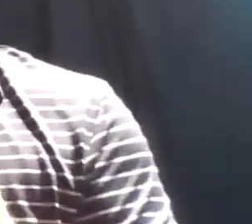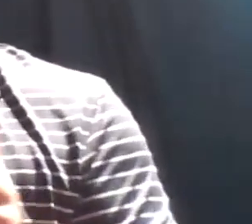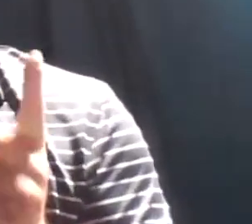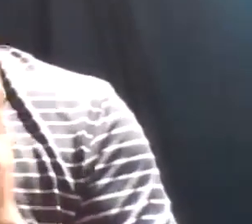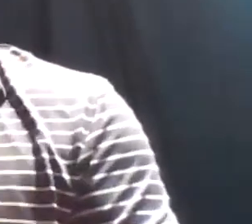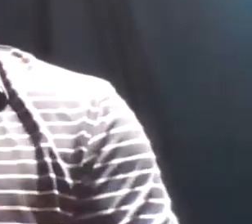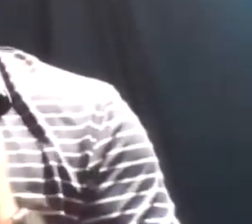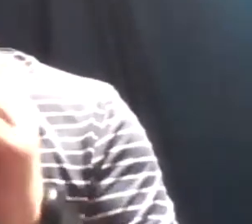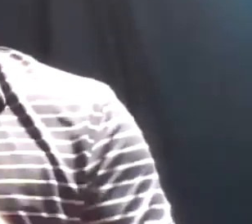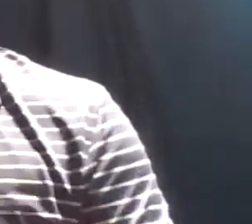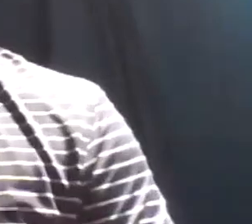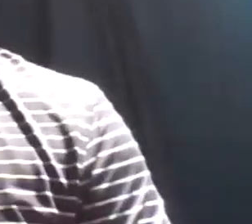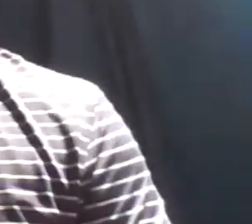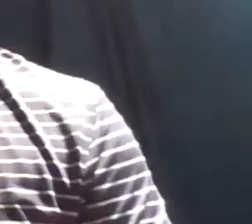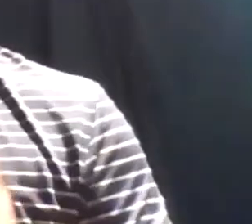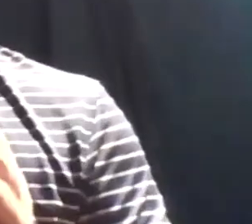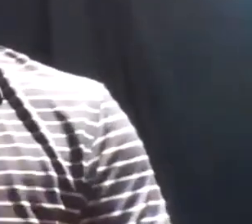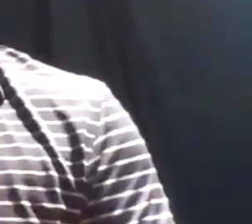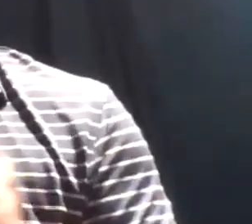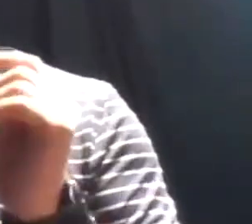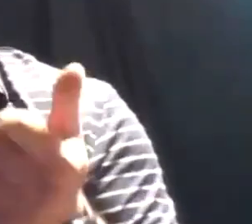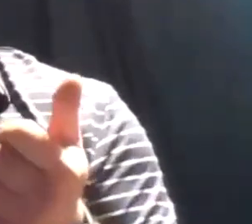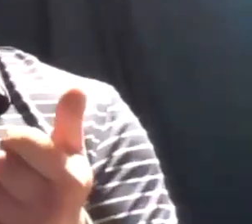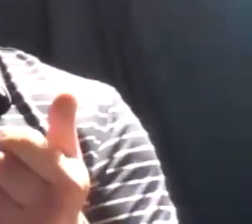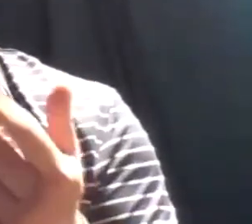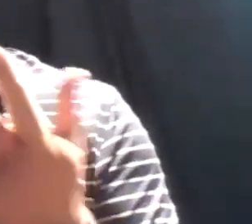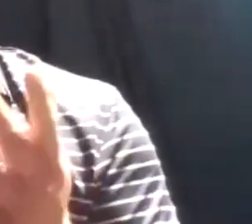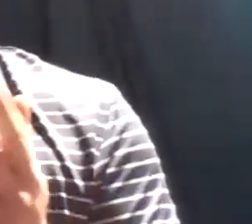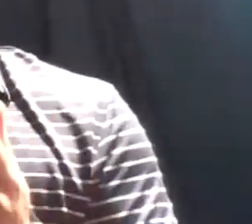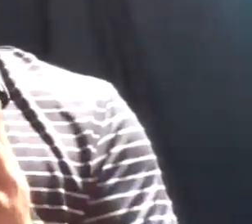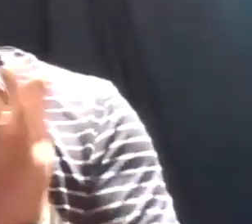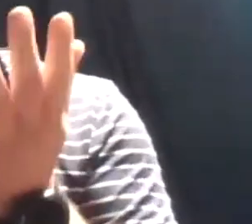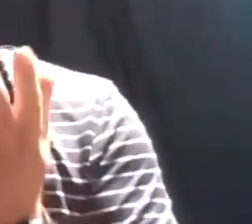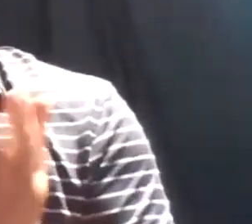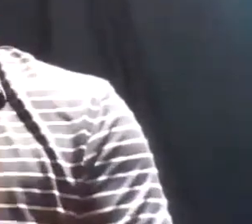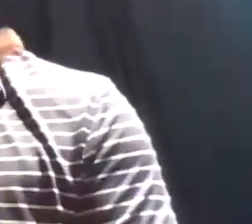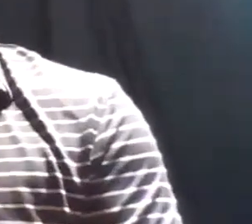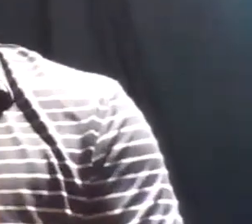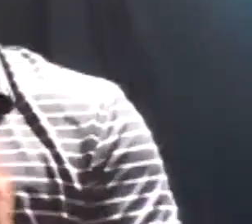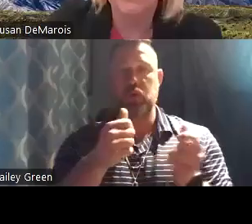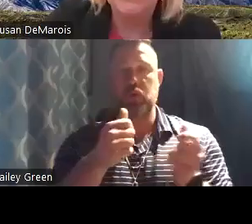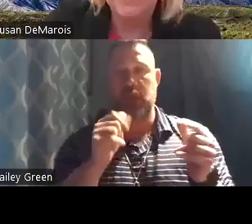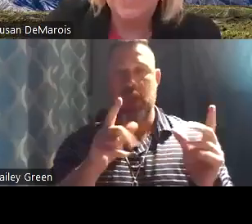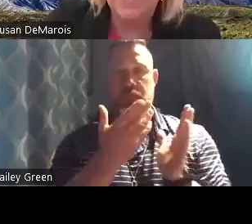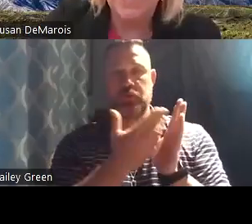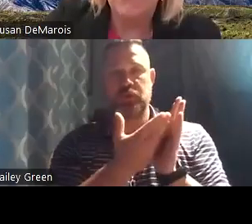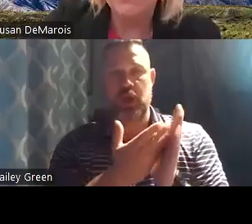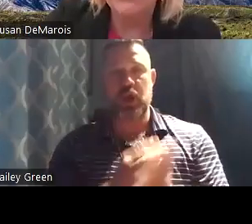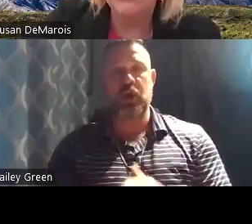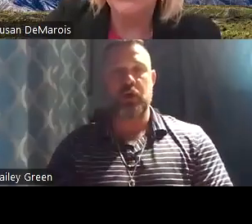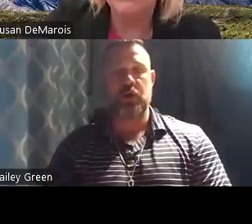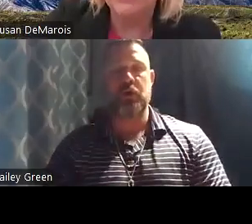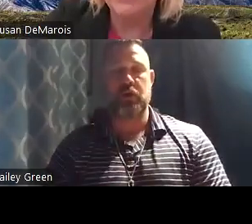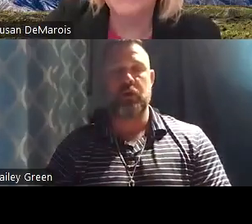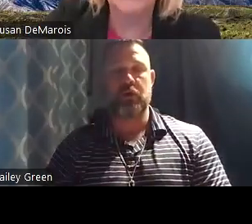My update today is pretty quick. We actually already touched on a few of the points, so there are a couple of slides to share. I